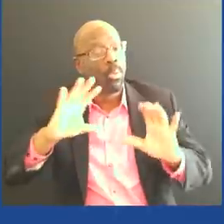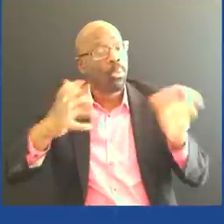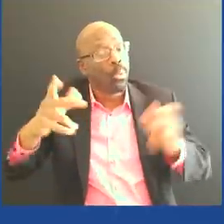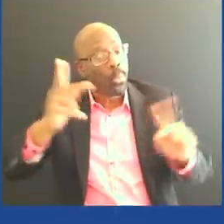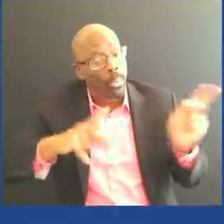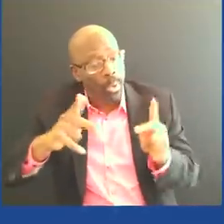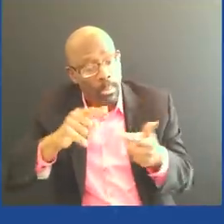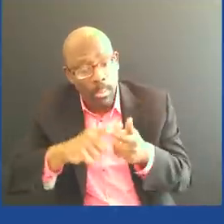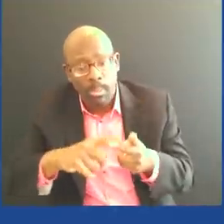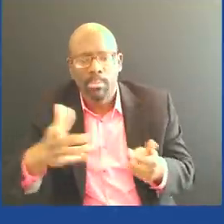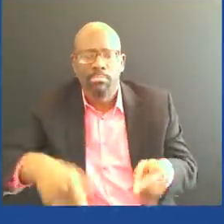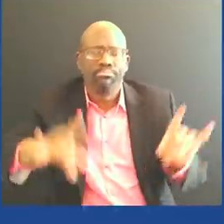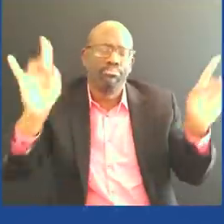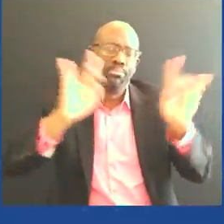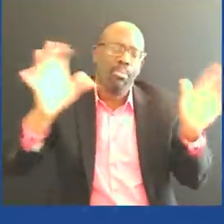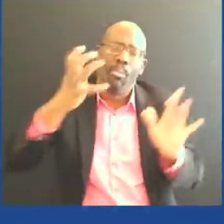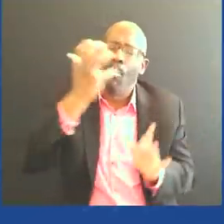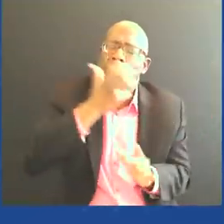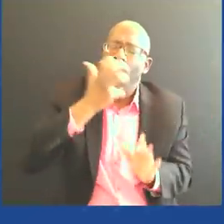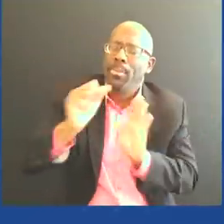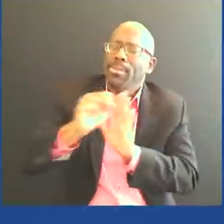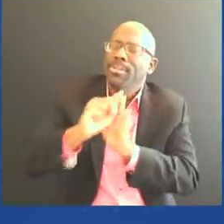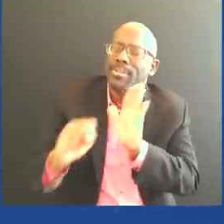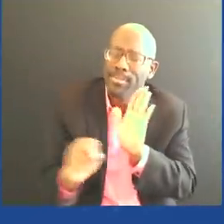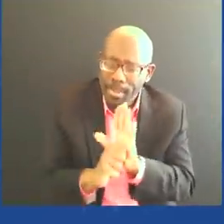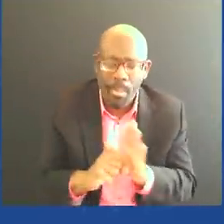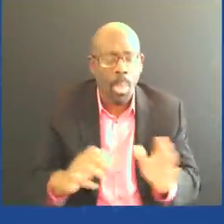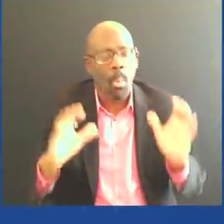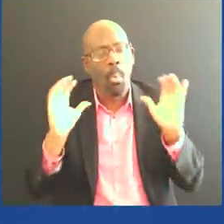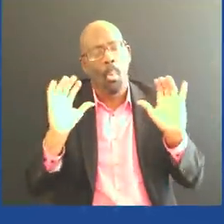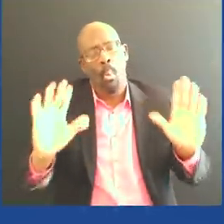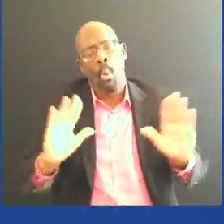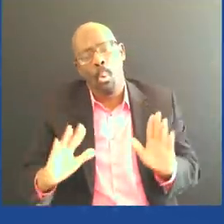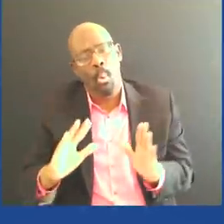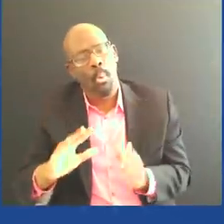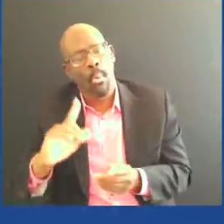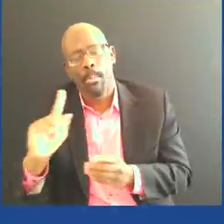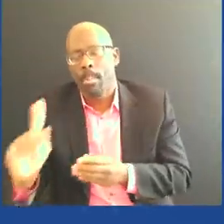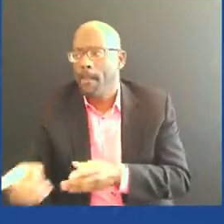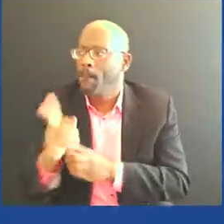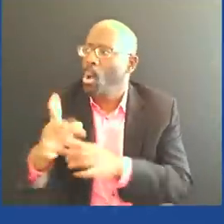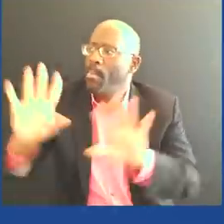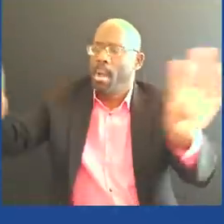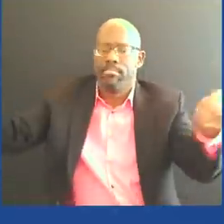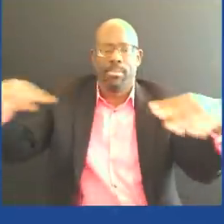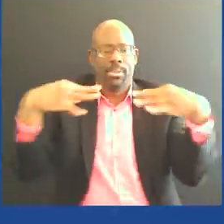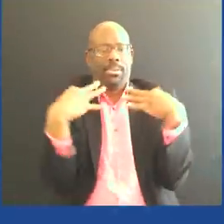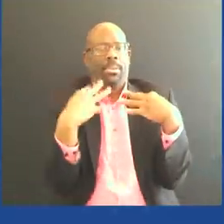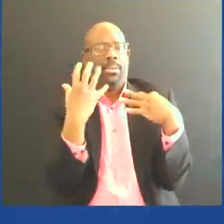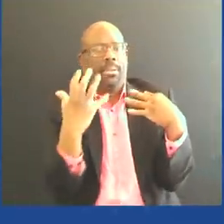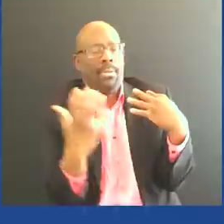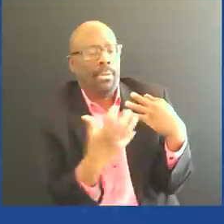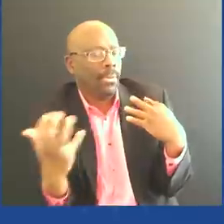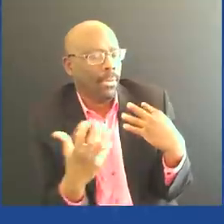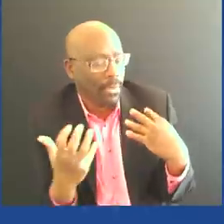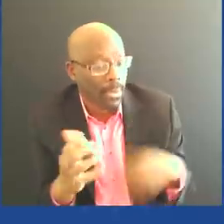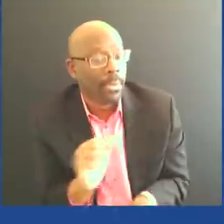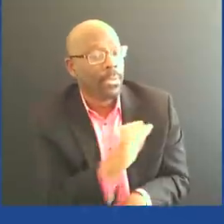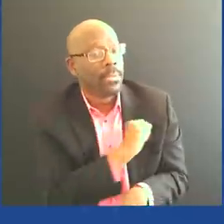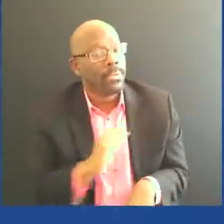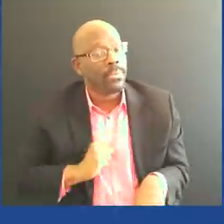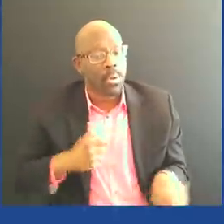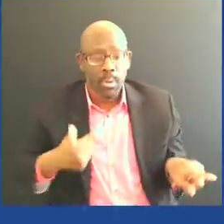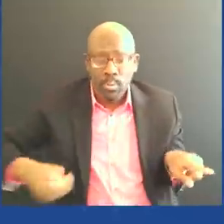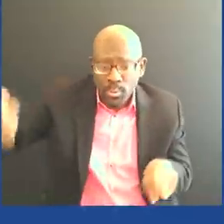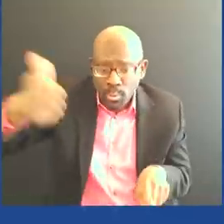So bravo Zulu to Commander Horton, Lieutenant Commander Parkinson, and Senior Chief Grammer for your success so far. And I thank the